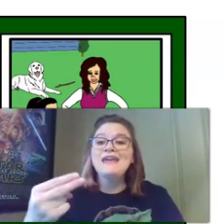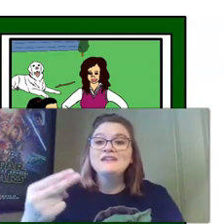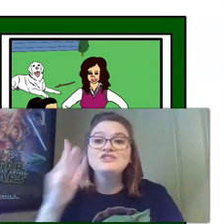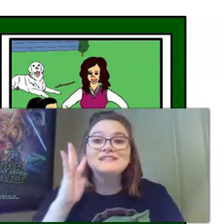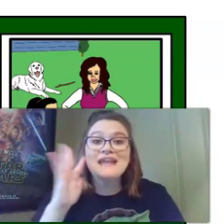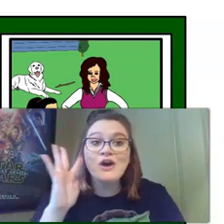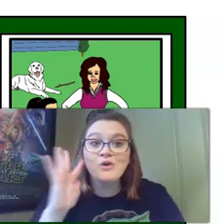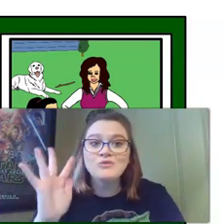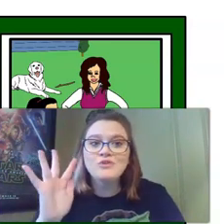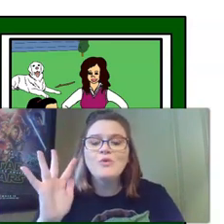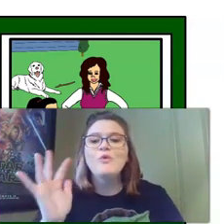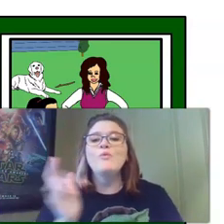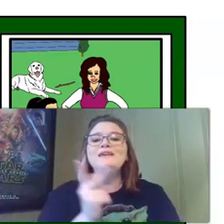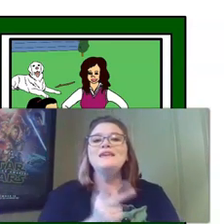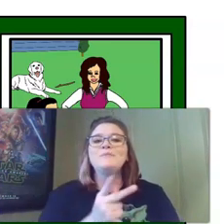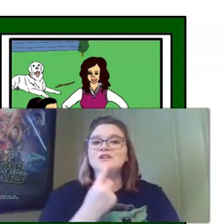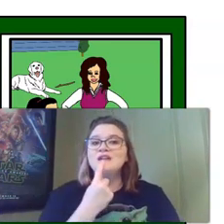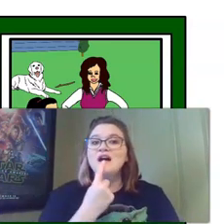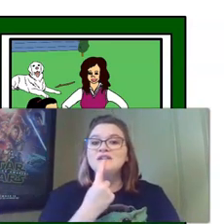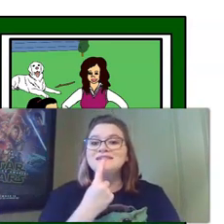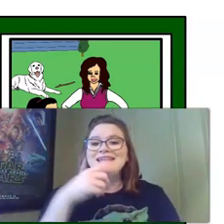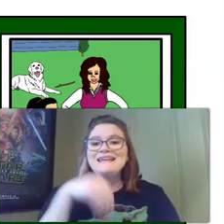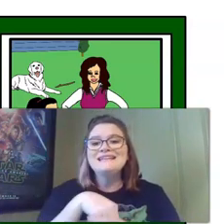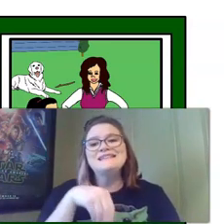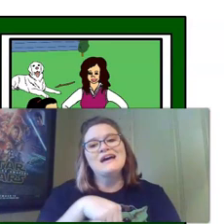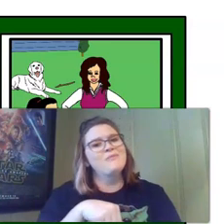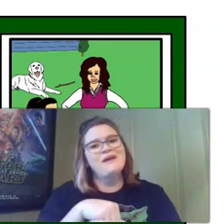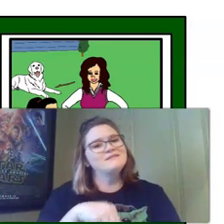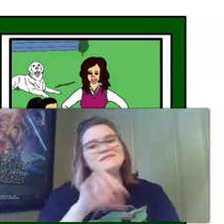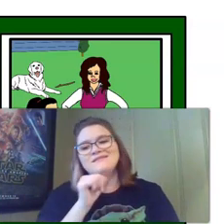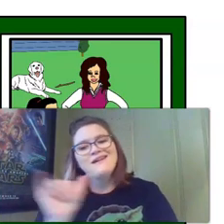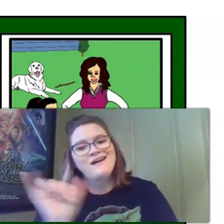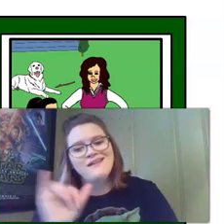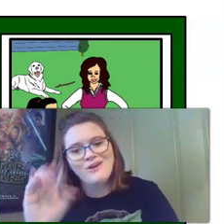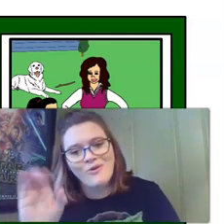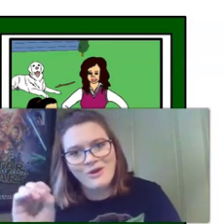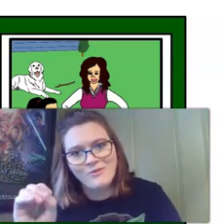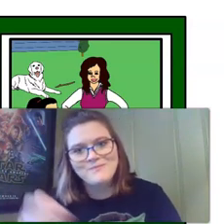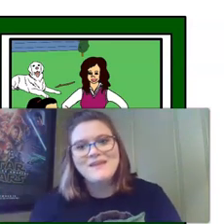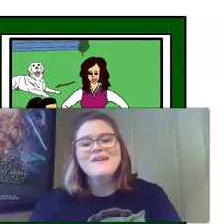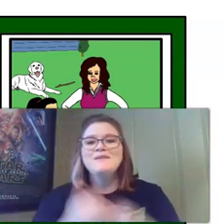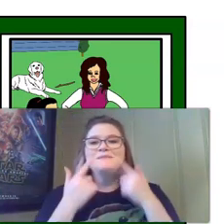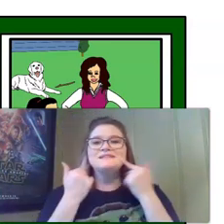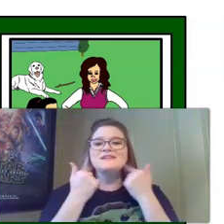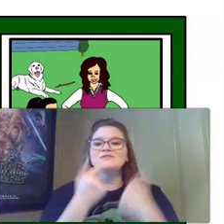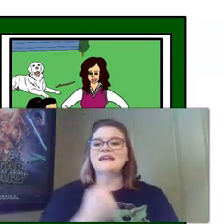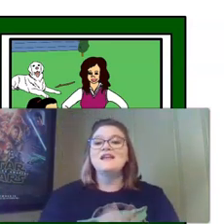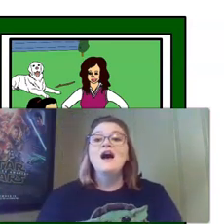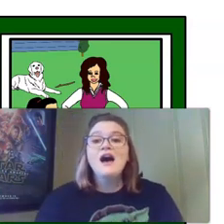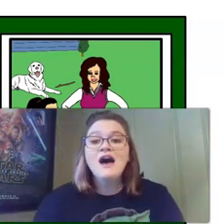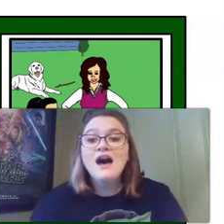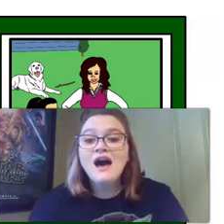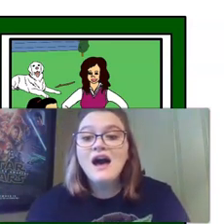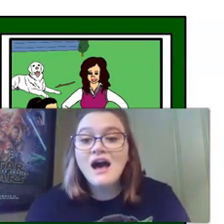make the H sound, we keep our tongues inside our mouths, not like Coco." Miss Giggle